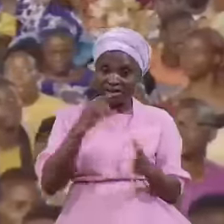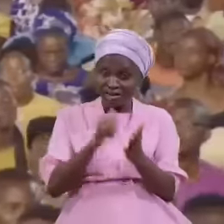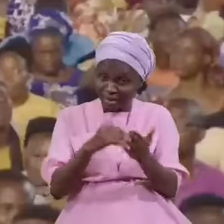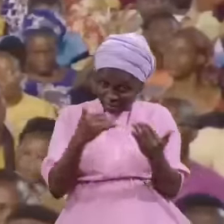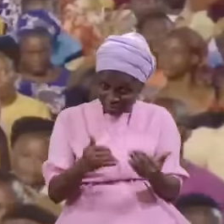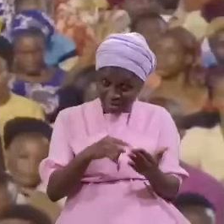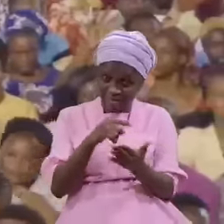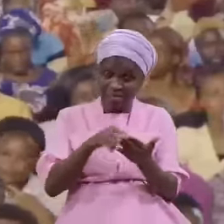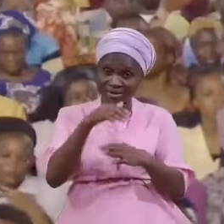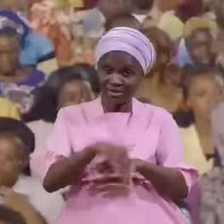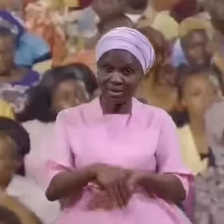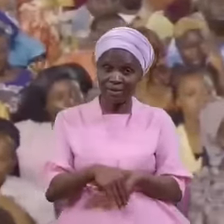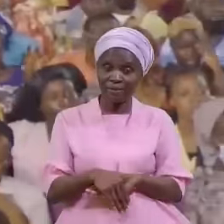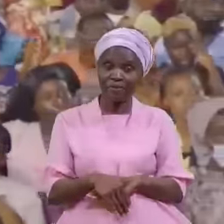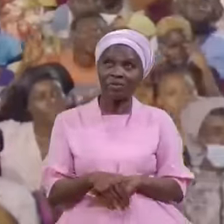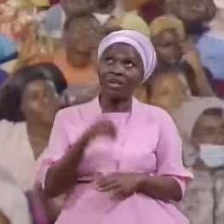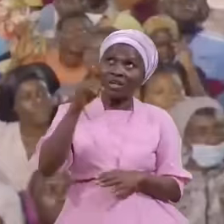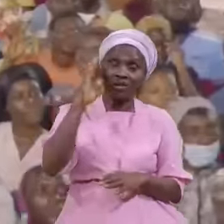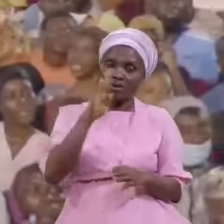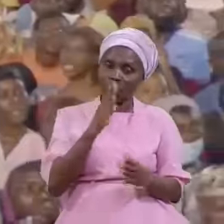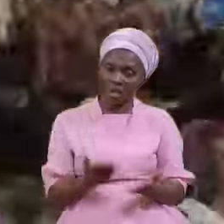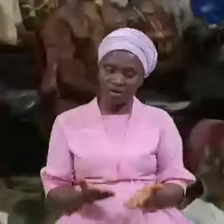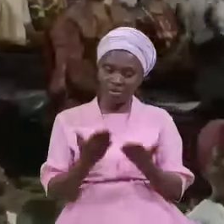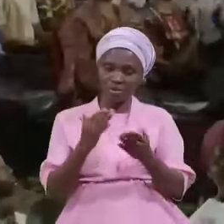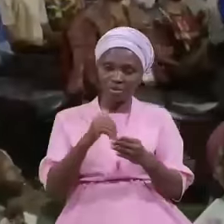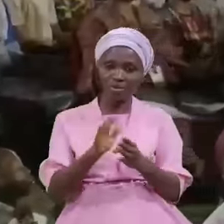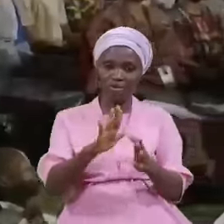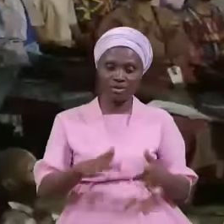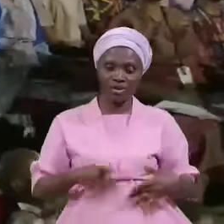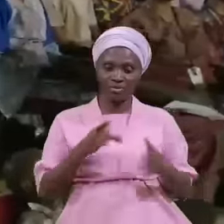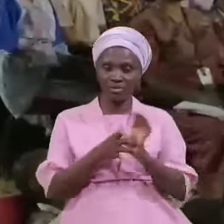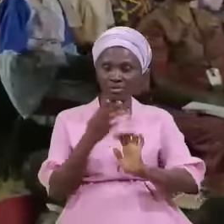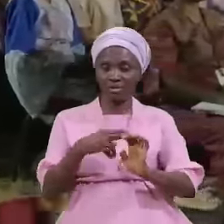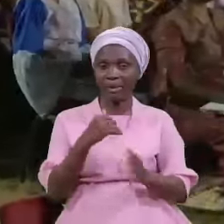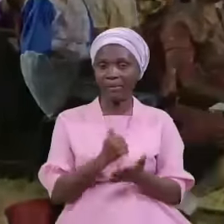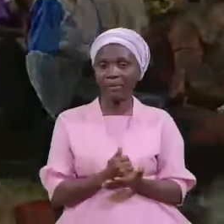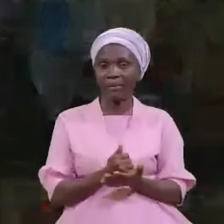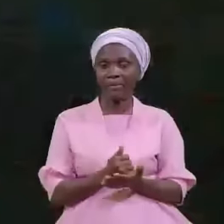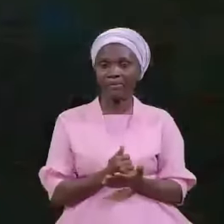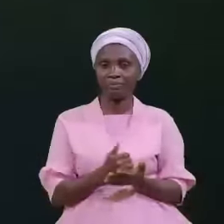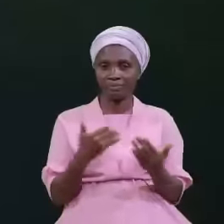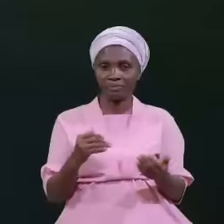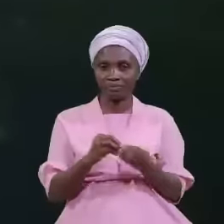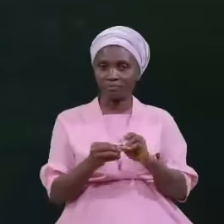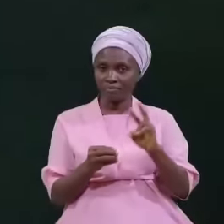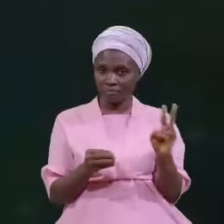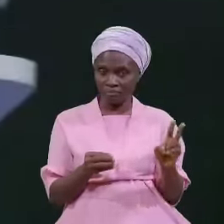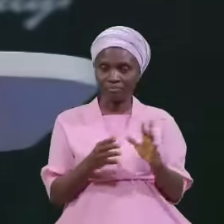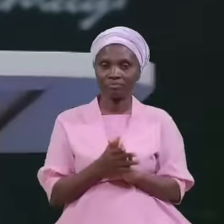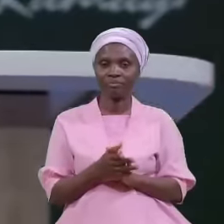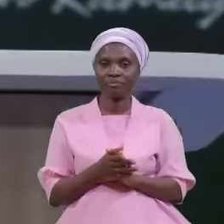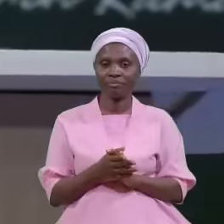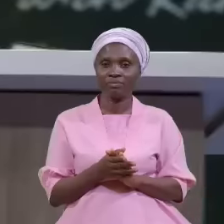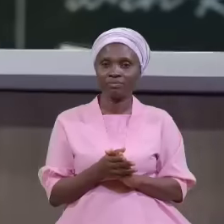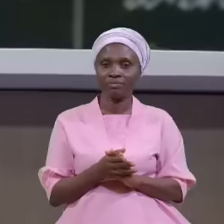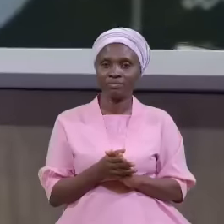be exalted in your life in Jesus' name. We're coming to number two now. Number two, we're looking